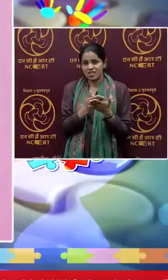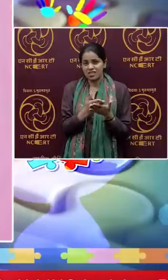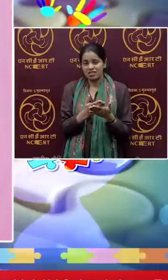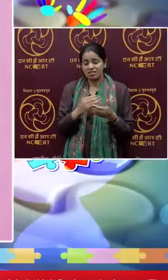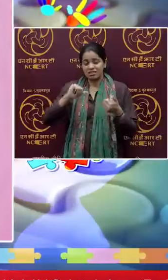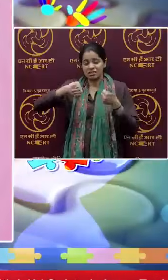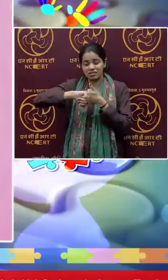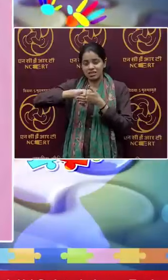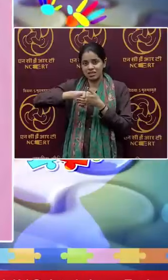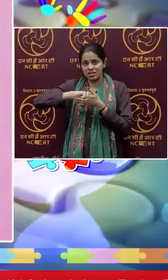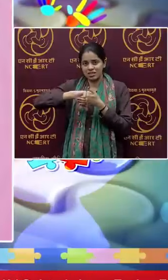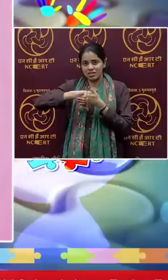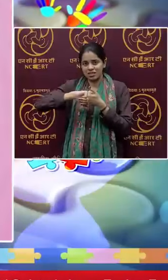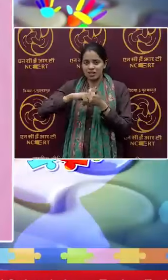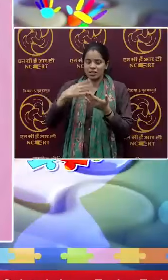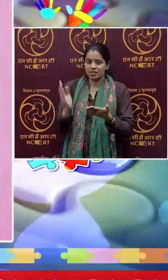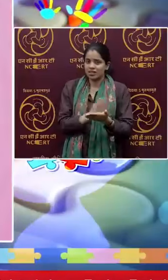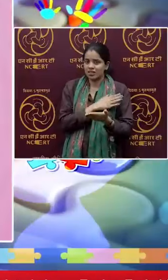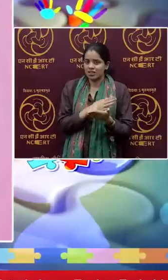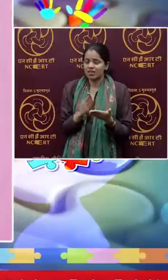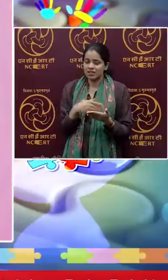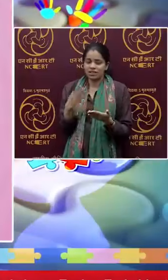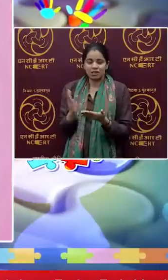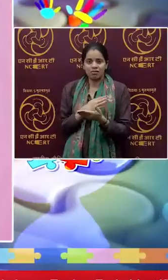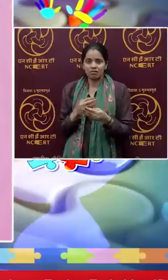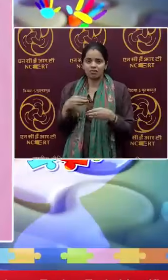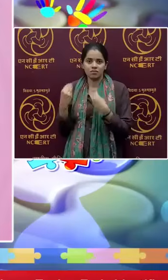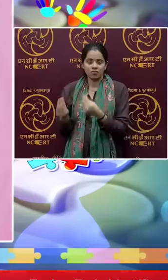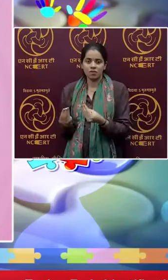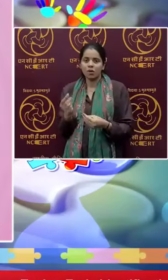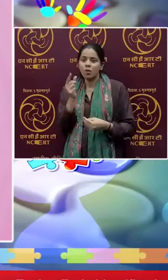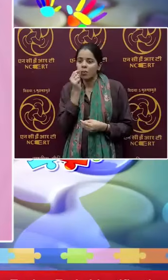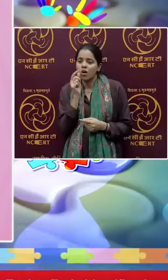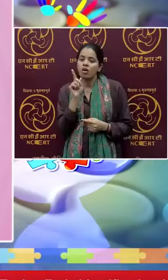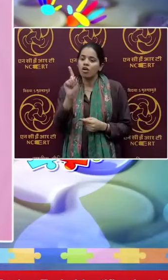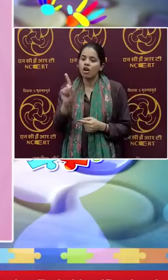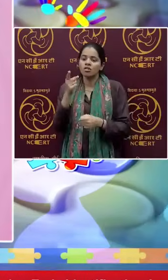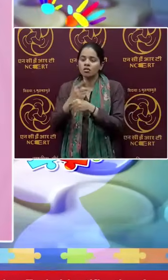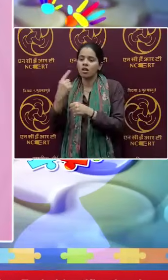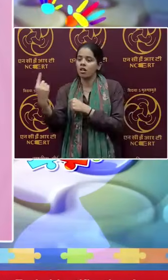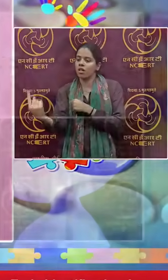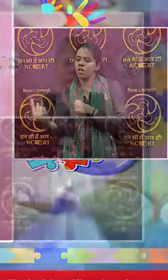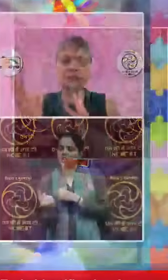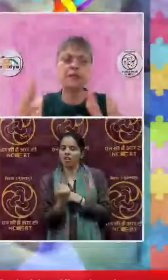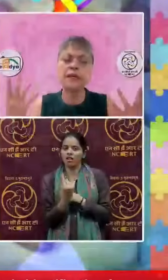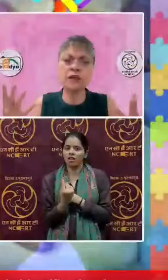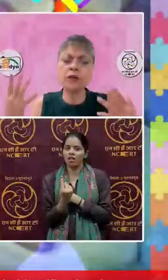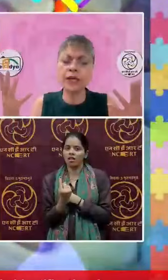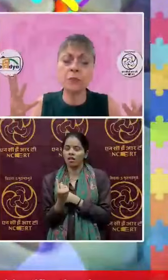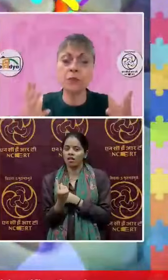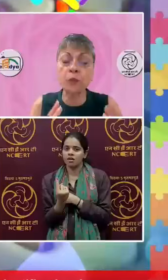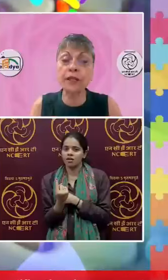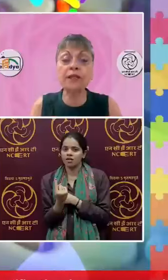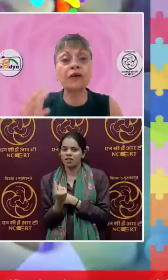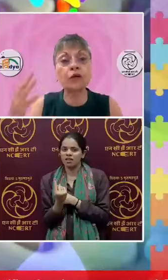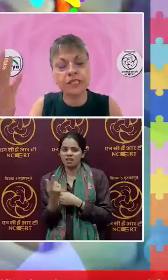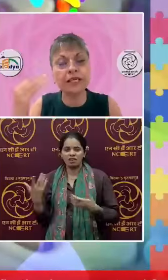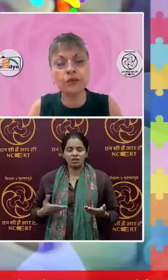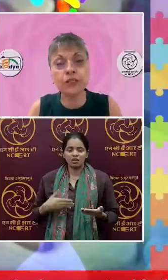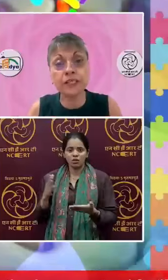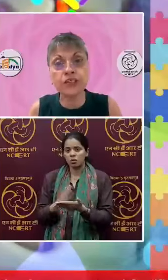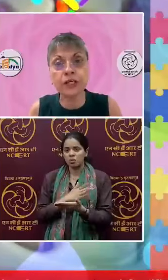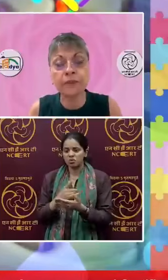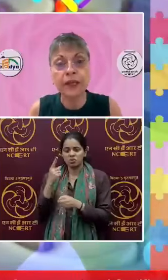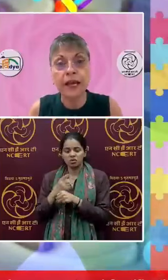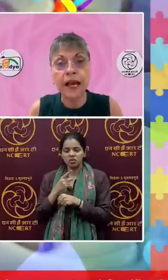risk song for them to sing. So the boy goes and sings some risk song which is inappropriate. He will go and sing it